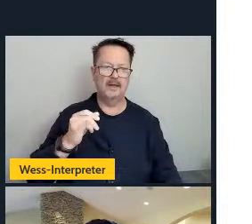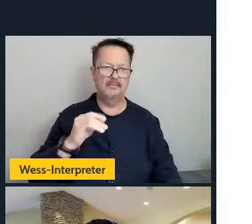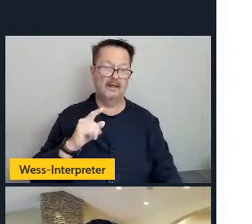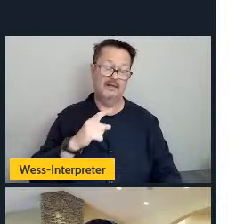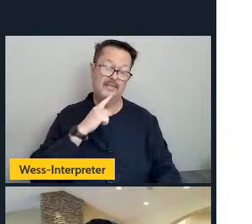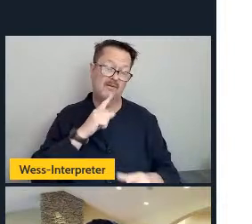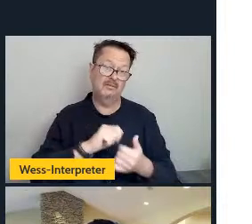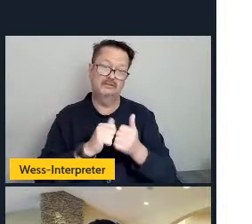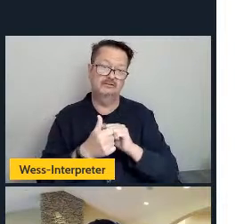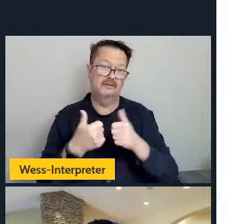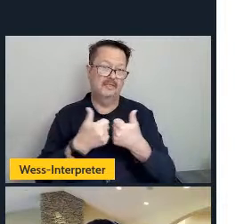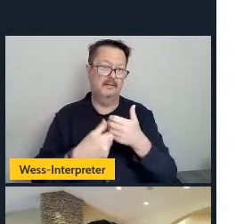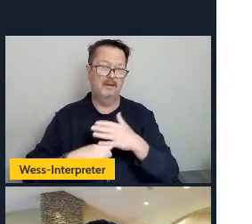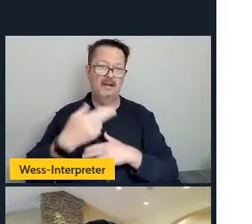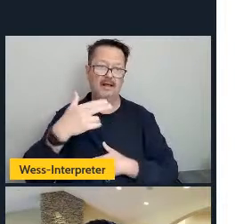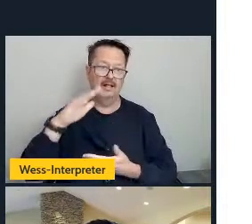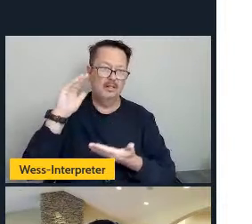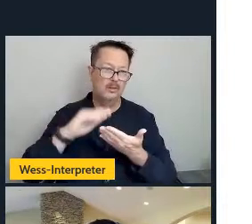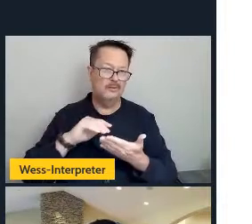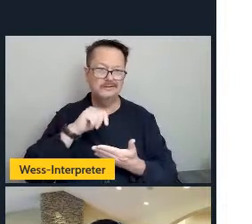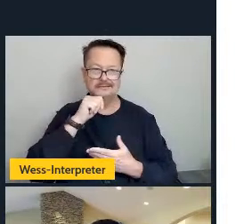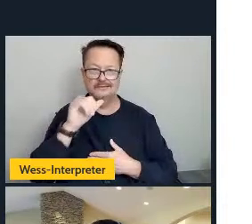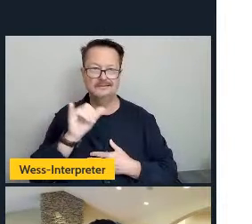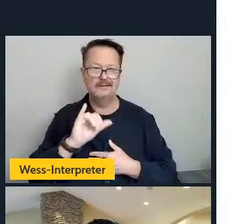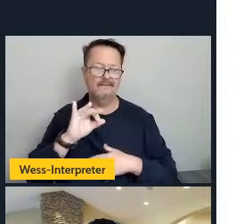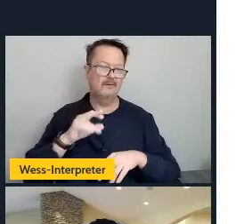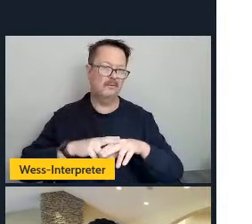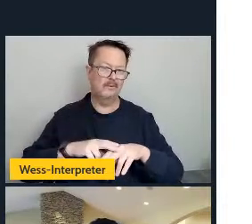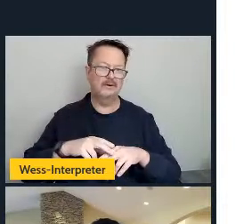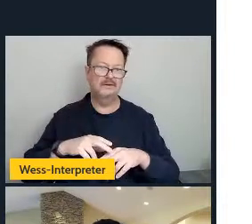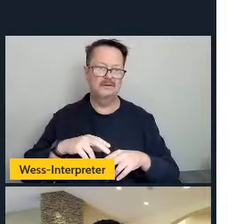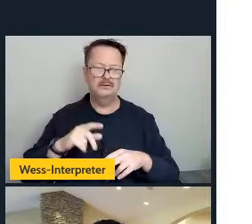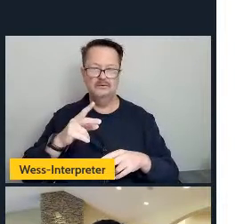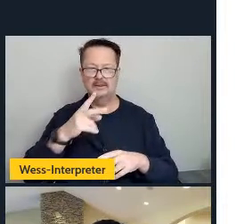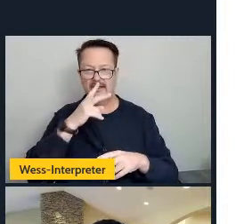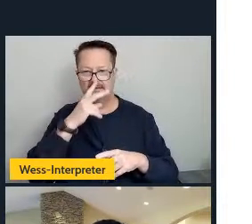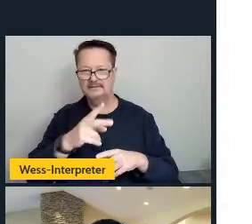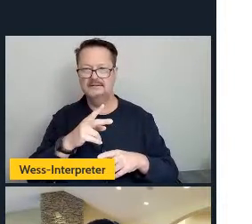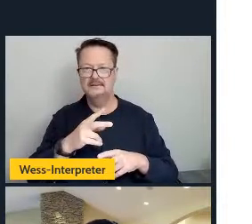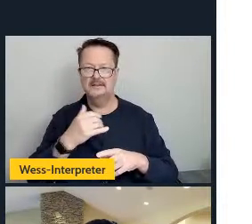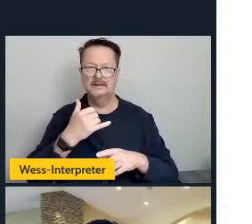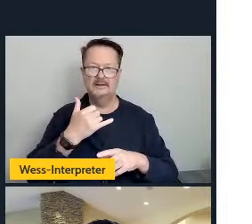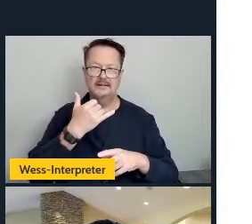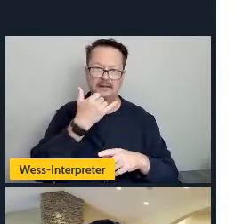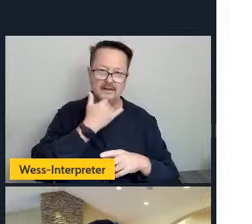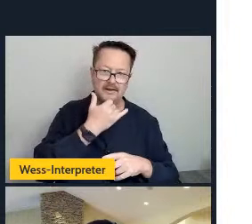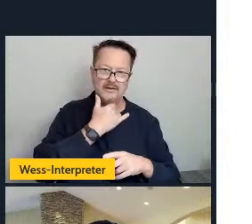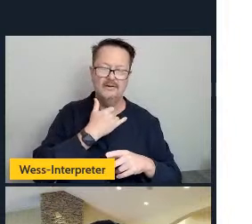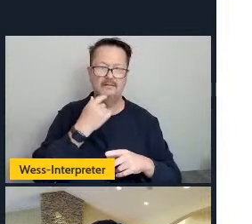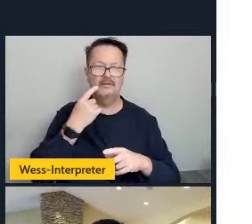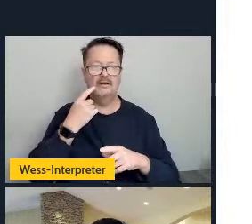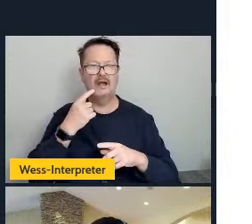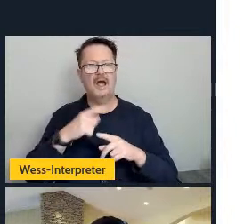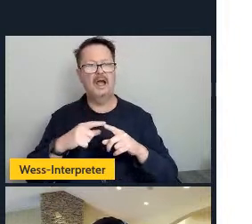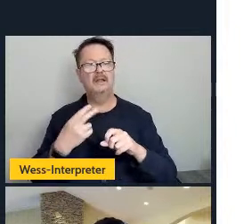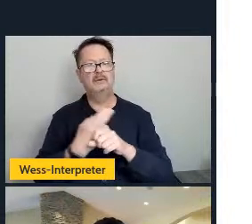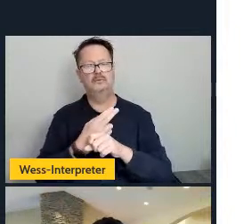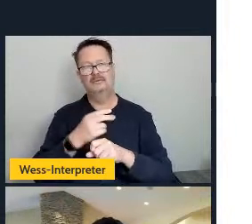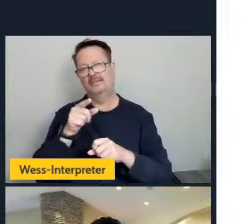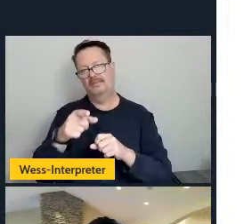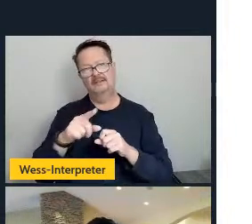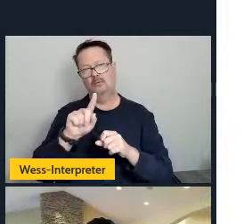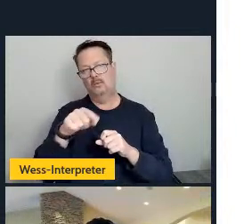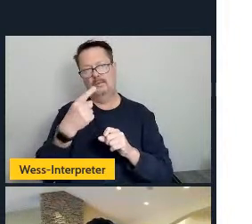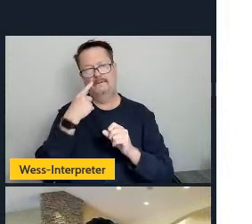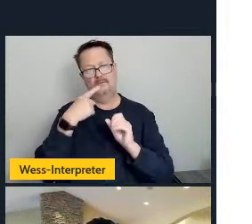again, high-low here is not like absolute values. Of course, there is a lot of gray area and spectrum in between, but I just use it for convenience here.